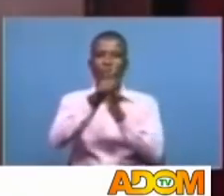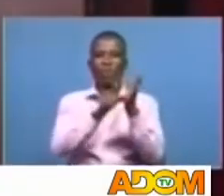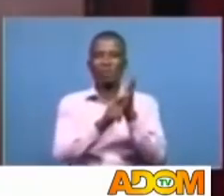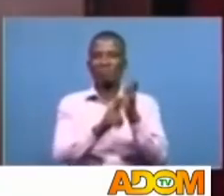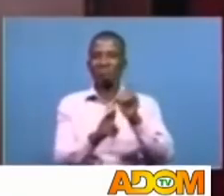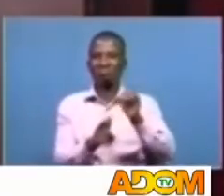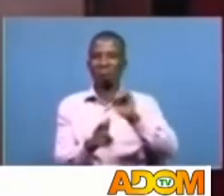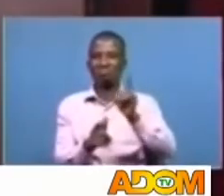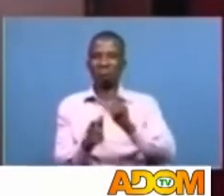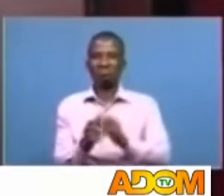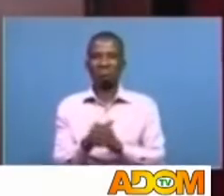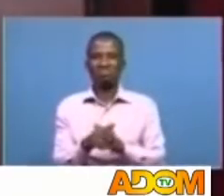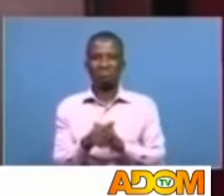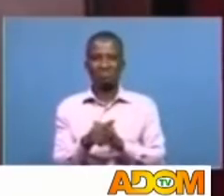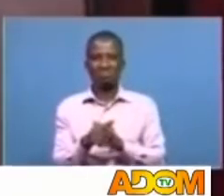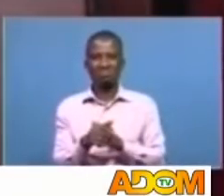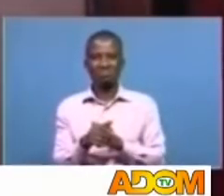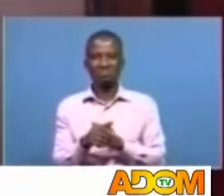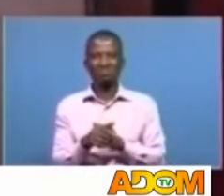My lords,